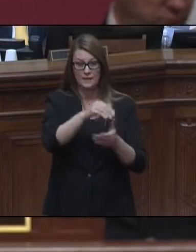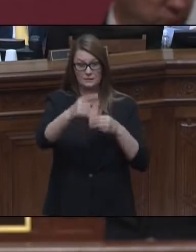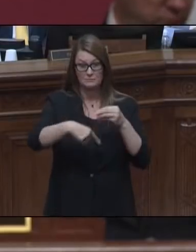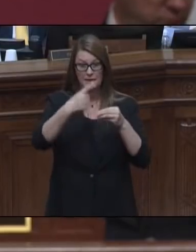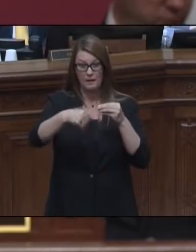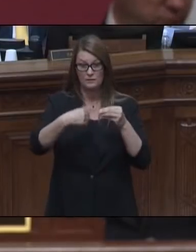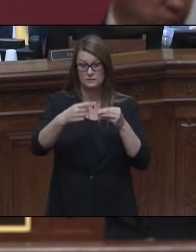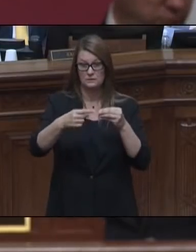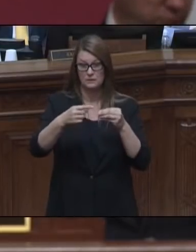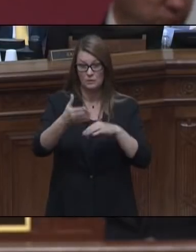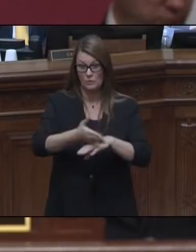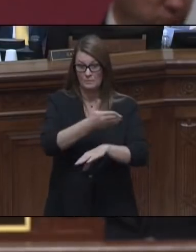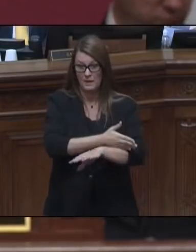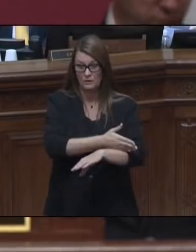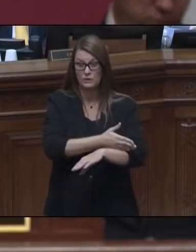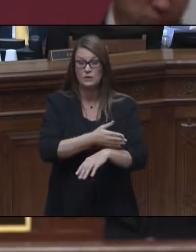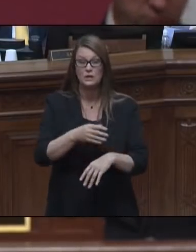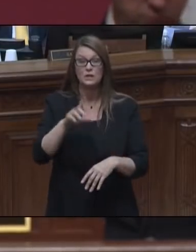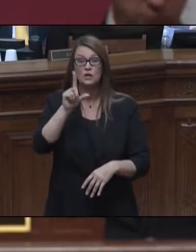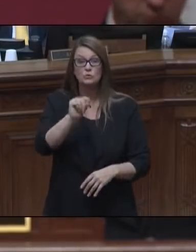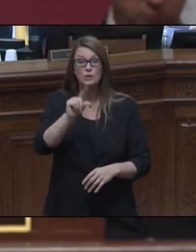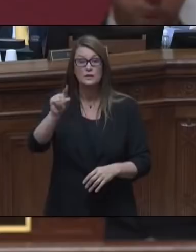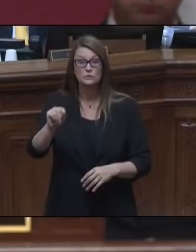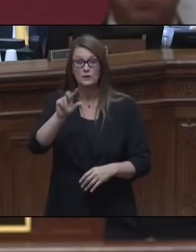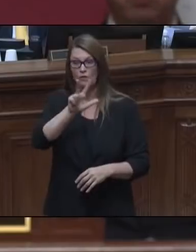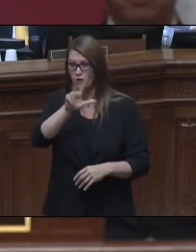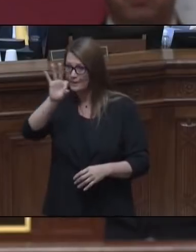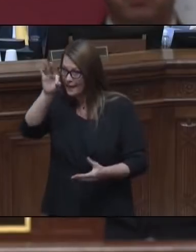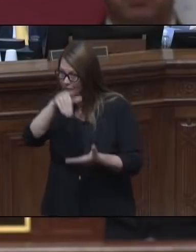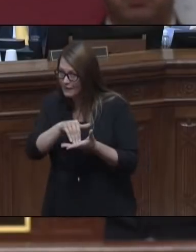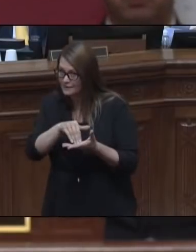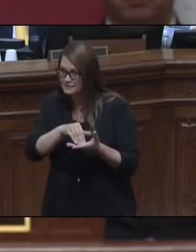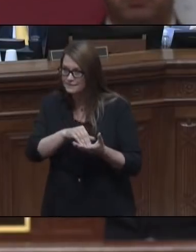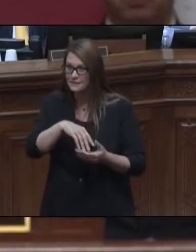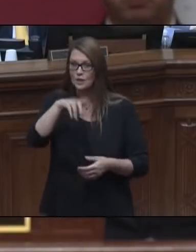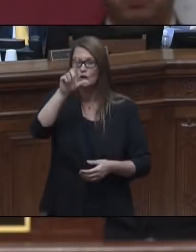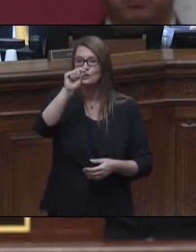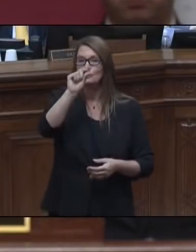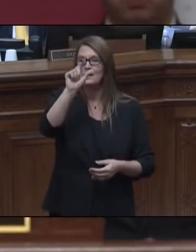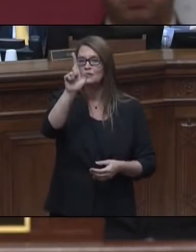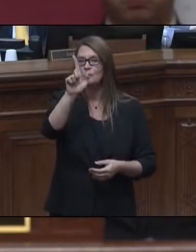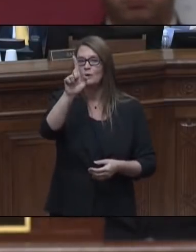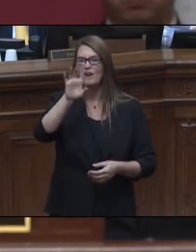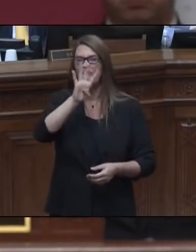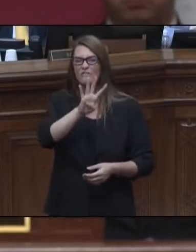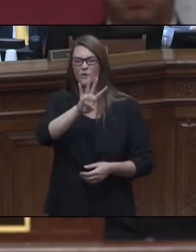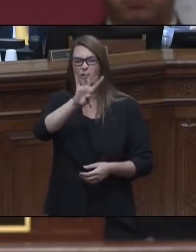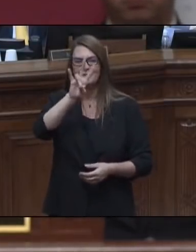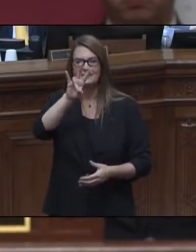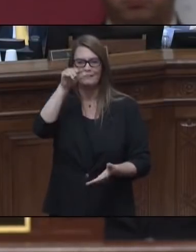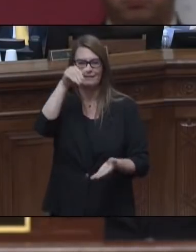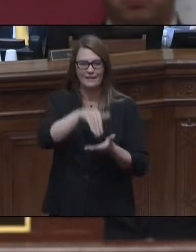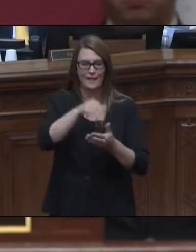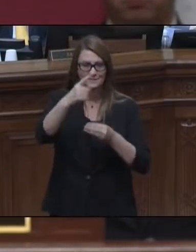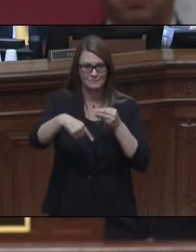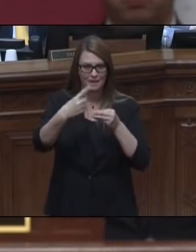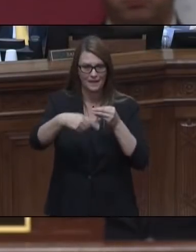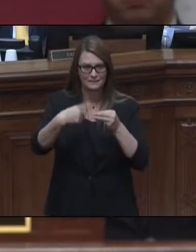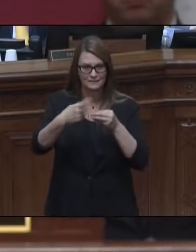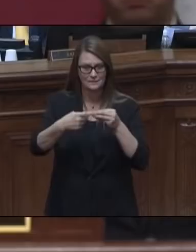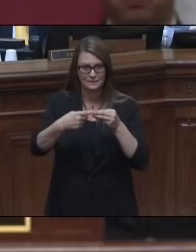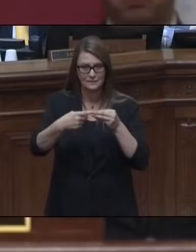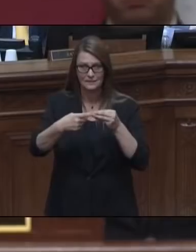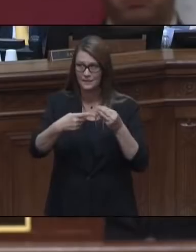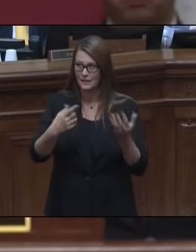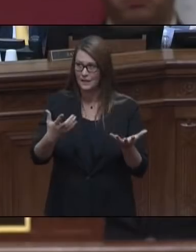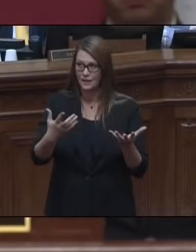Virginia. In 2020, they did 39,000. In 21, they did 47,000 miles. My God, we're